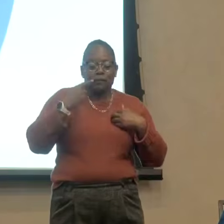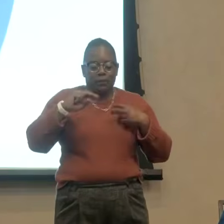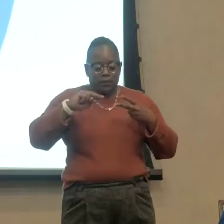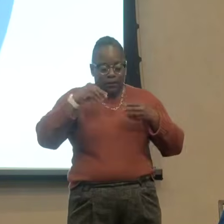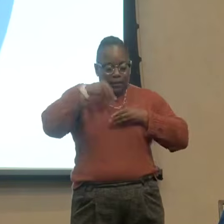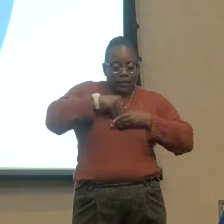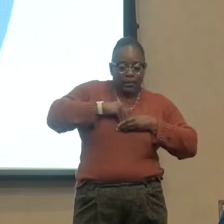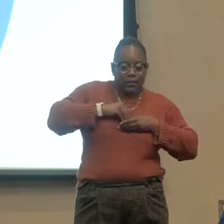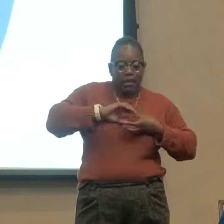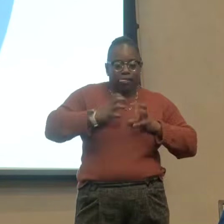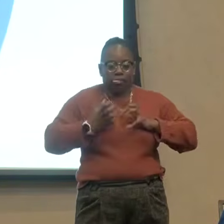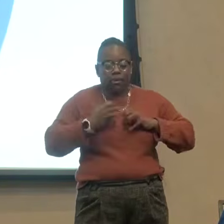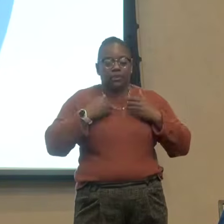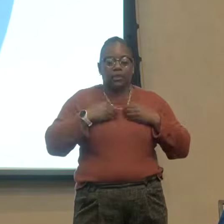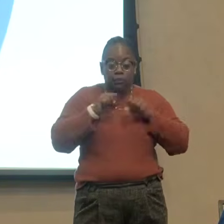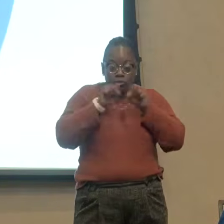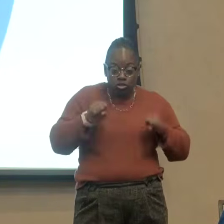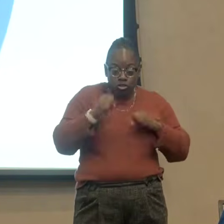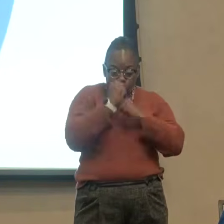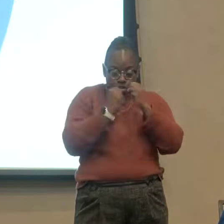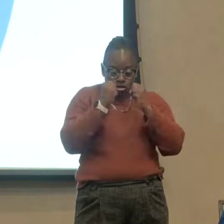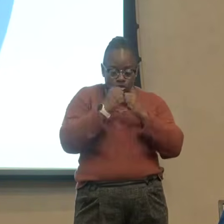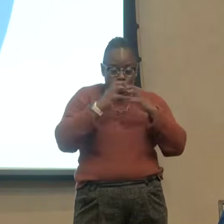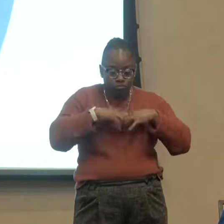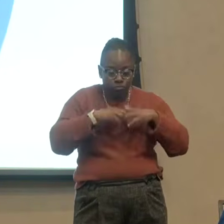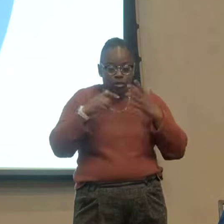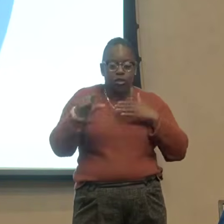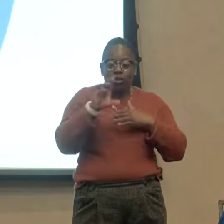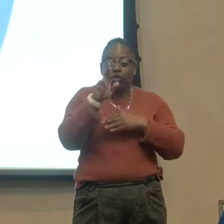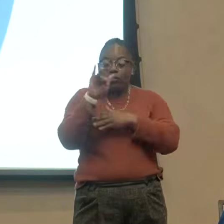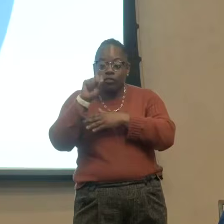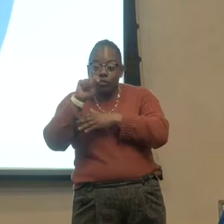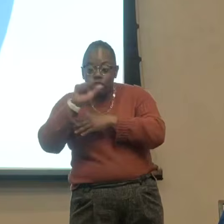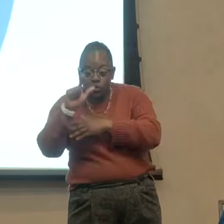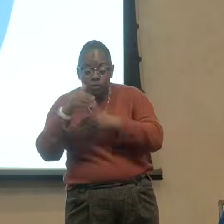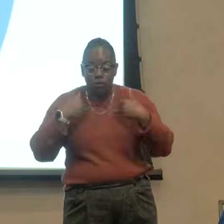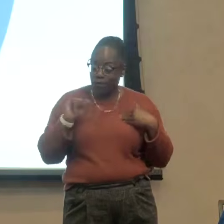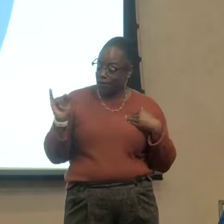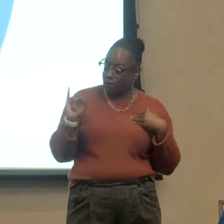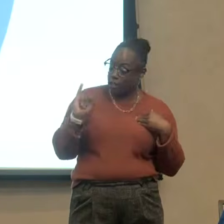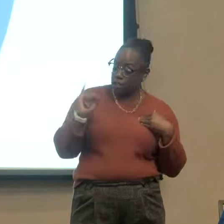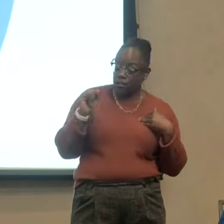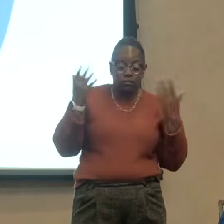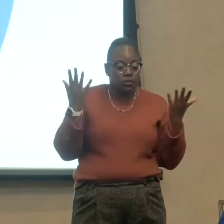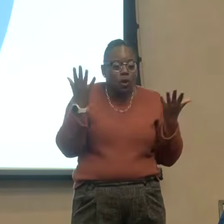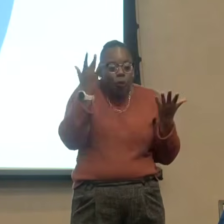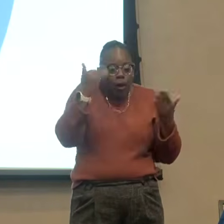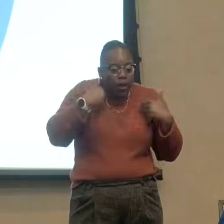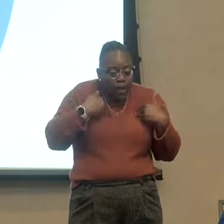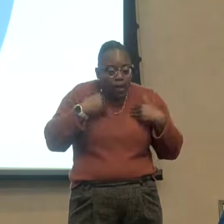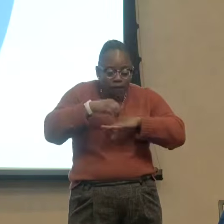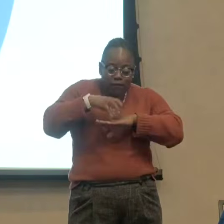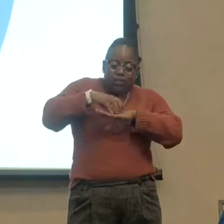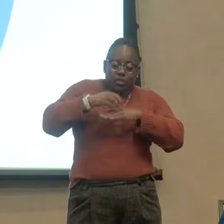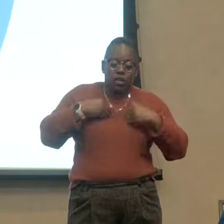deformity, something structural? Is it that you have crystals? Is it you have an infection? Is that, you have